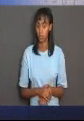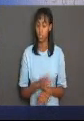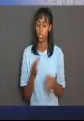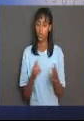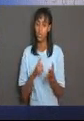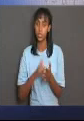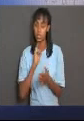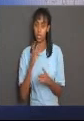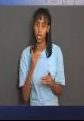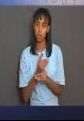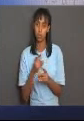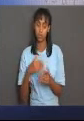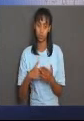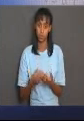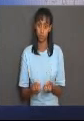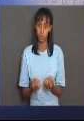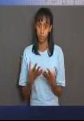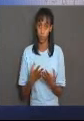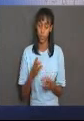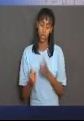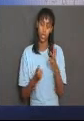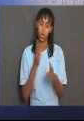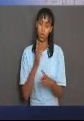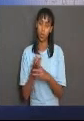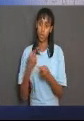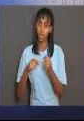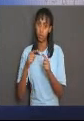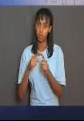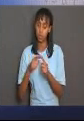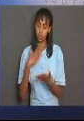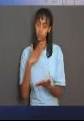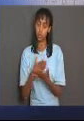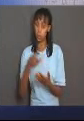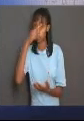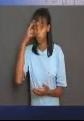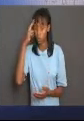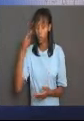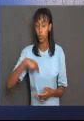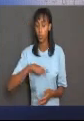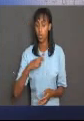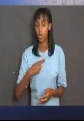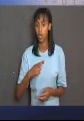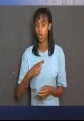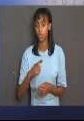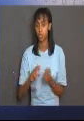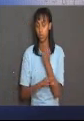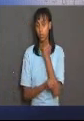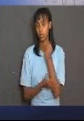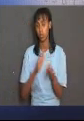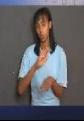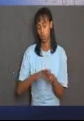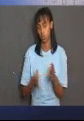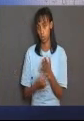If this happened tomorrow, the world would come to a stop because we are dependent on